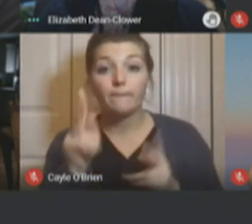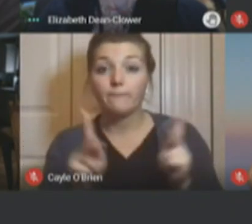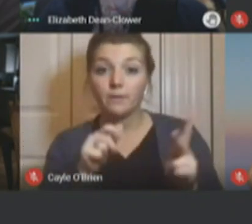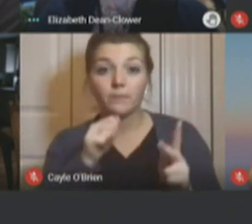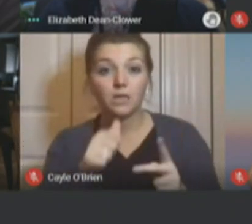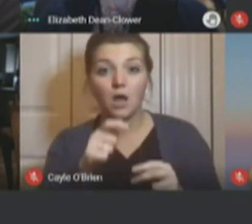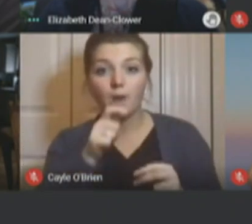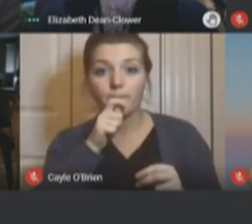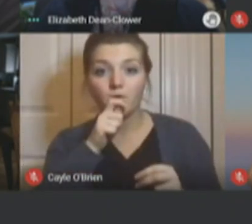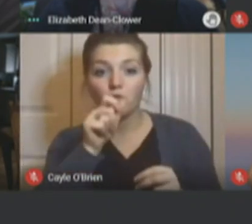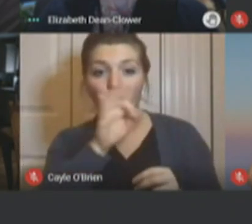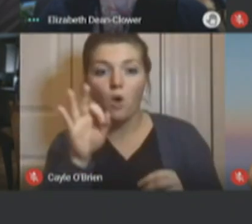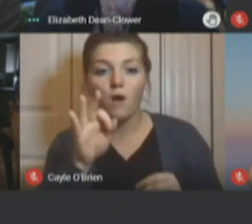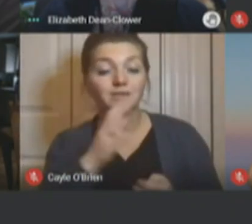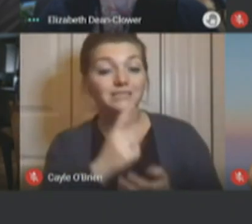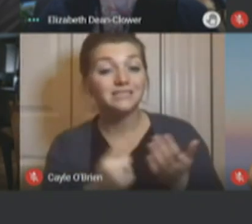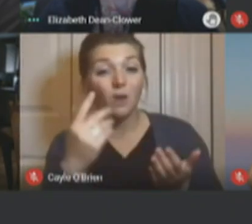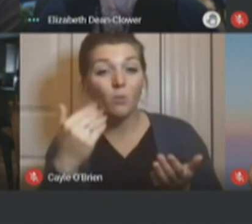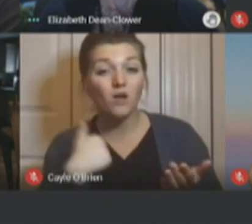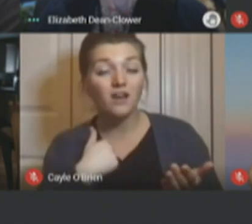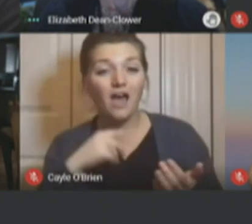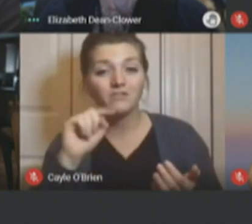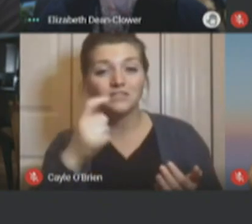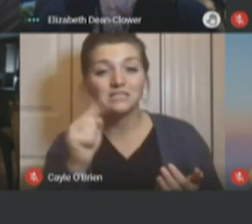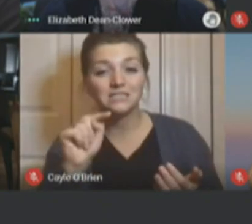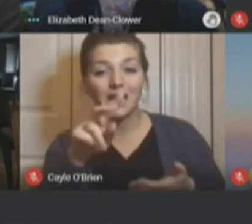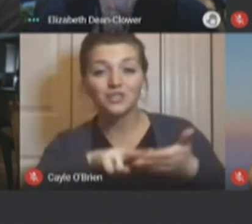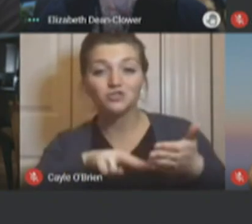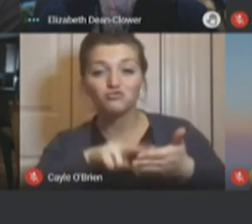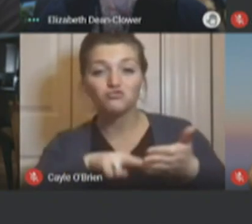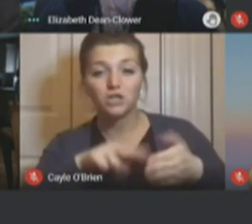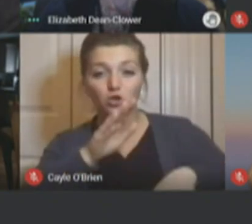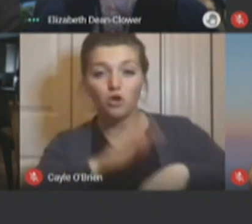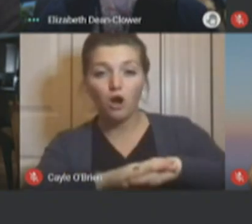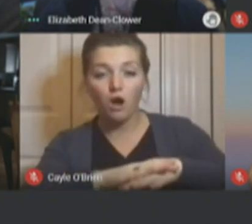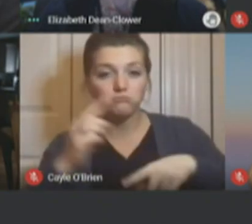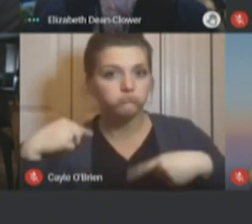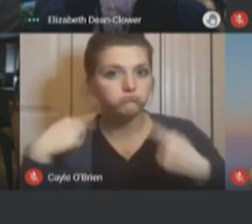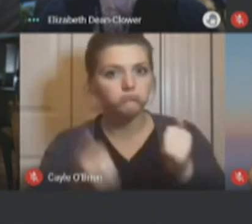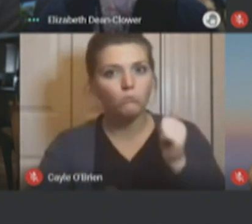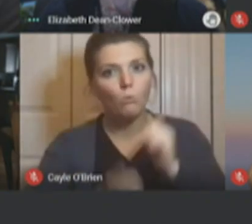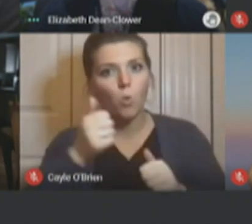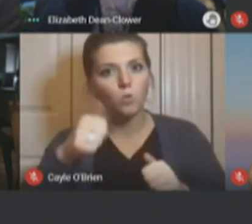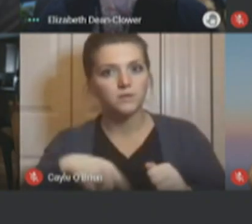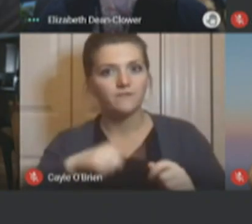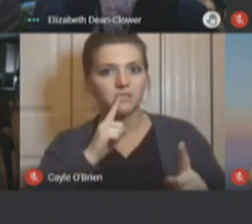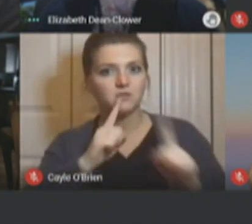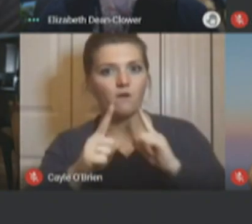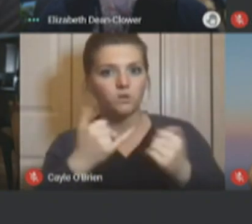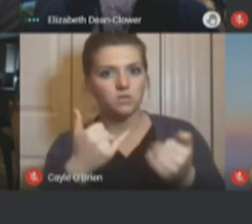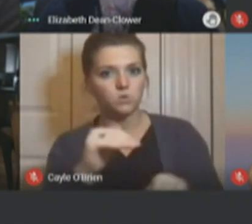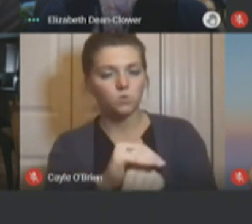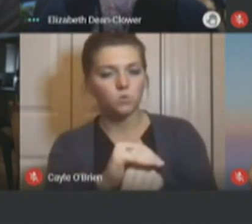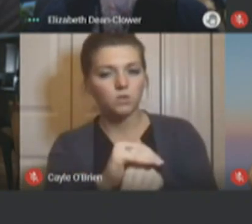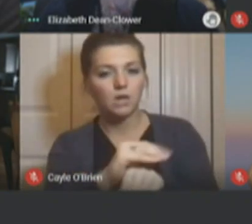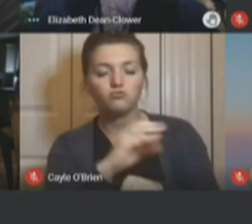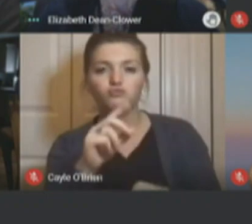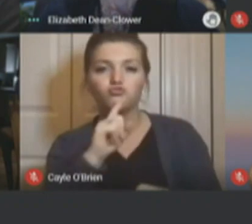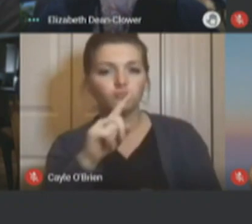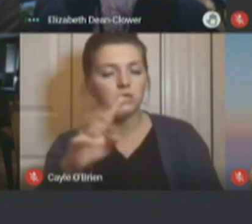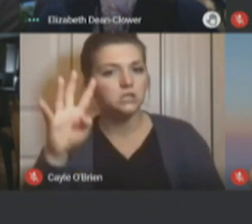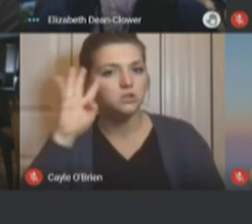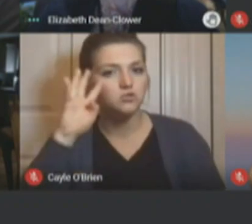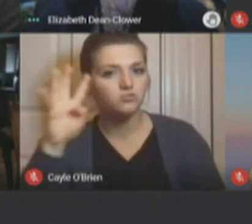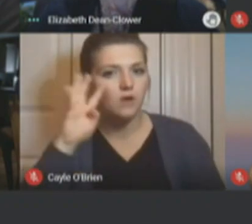somebody with a text reader on for most of the conversation that's gone on tonight, and it's been very